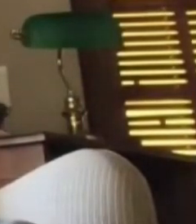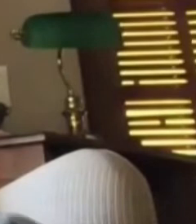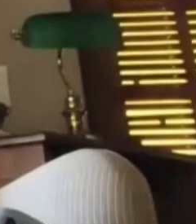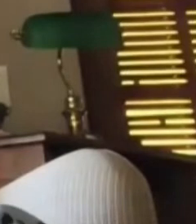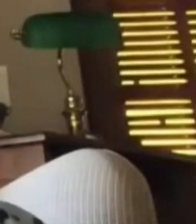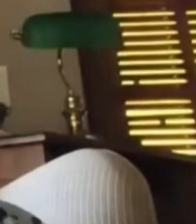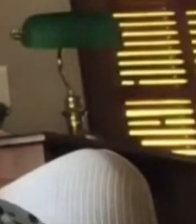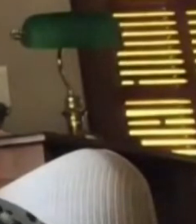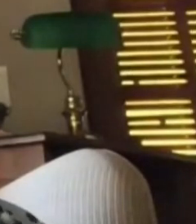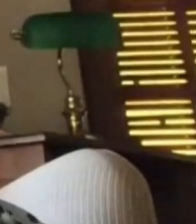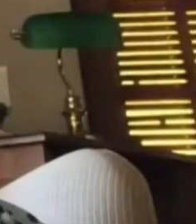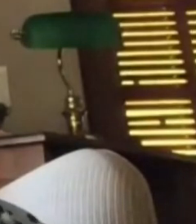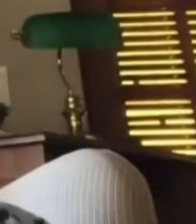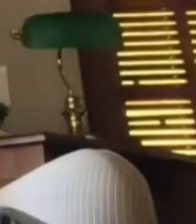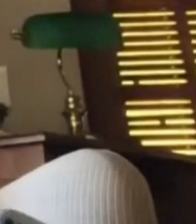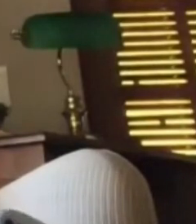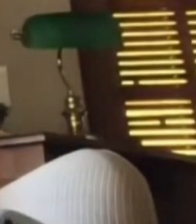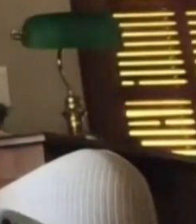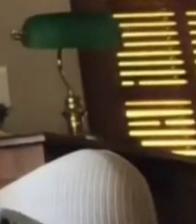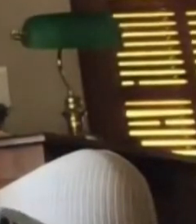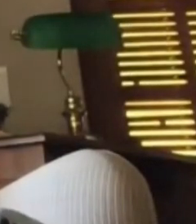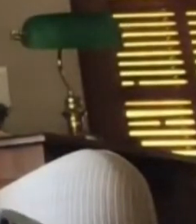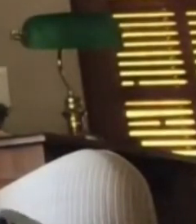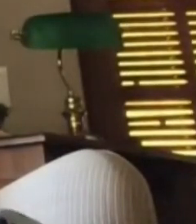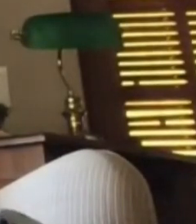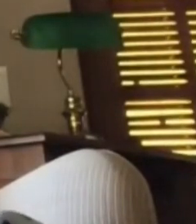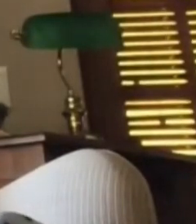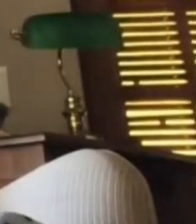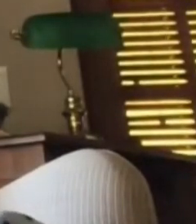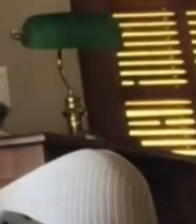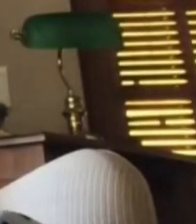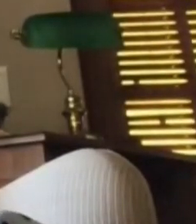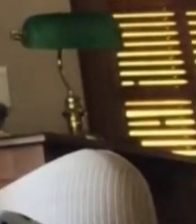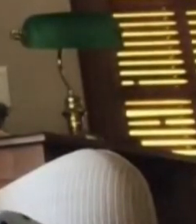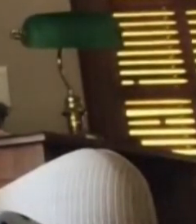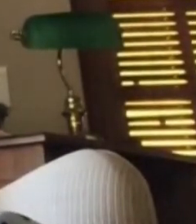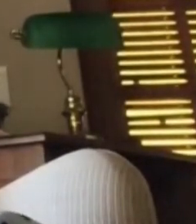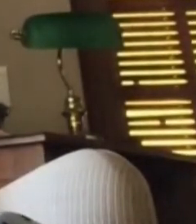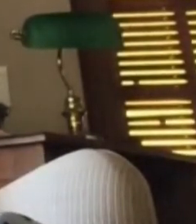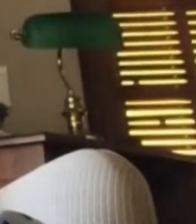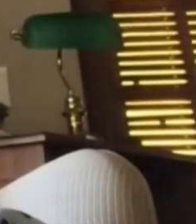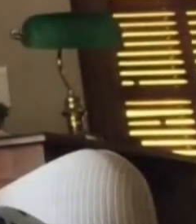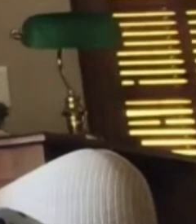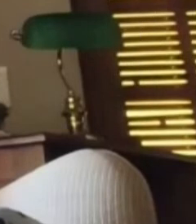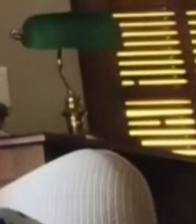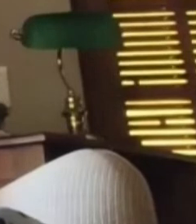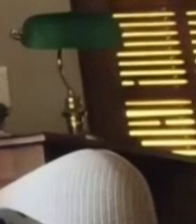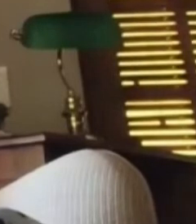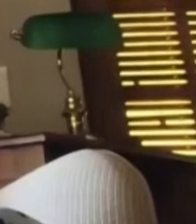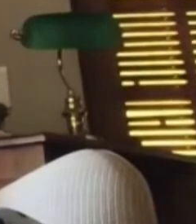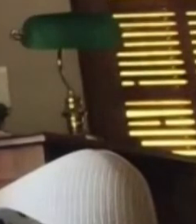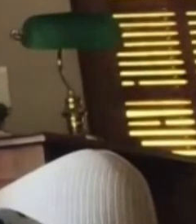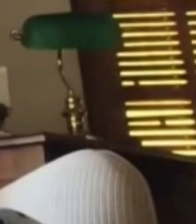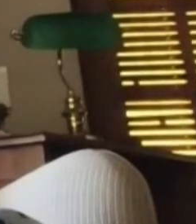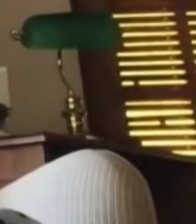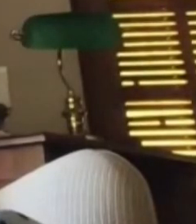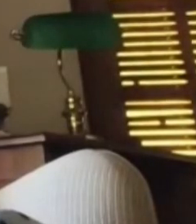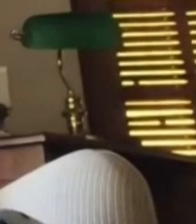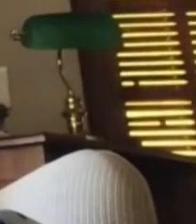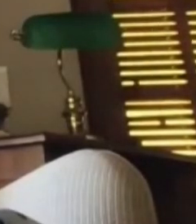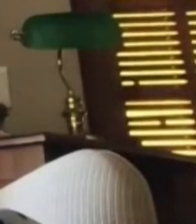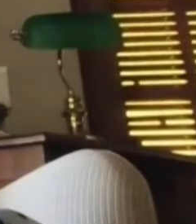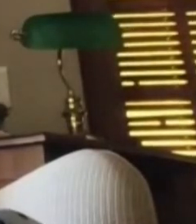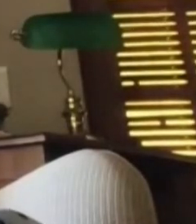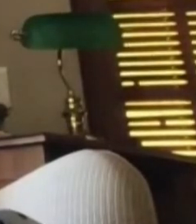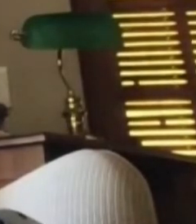myself. Chair, we need to acknowledge that across this nation, people are in mourning. And it puts a greater